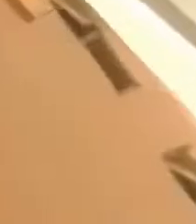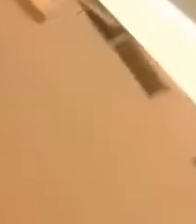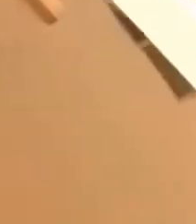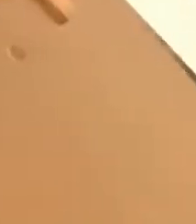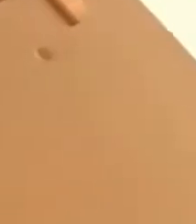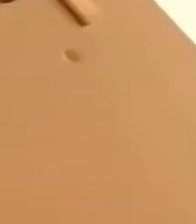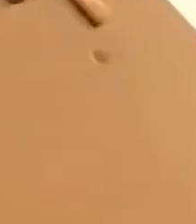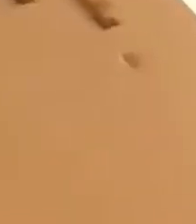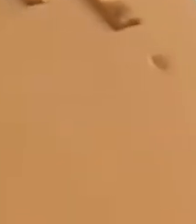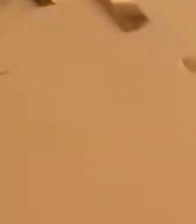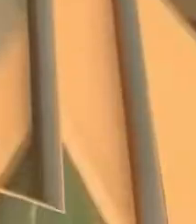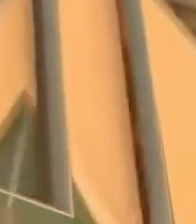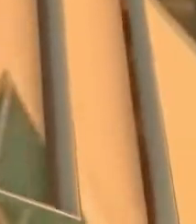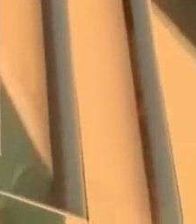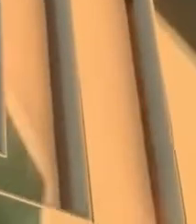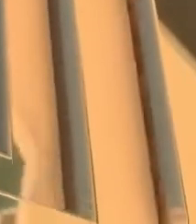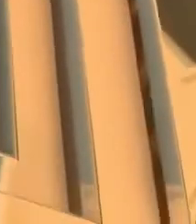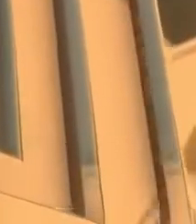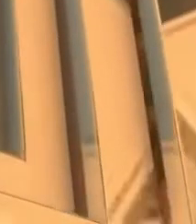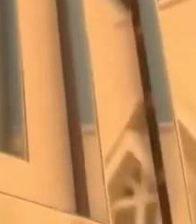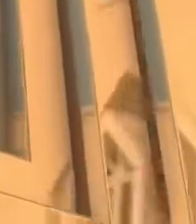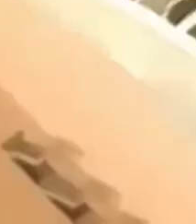thank you